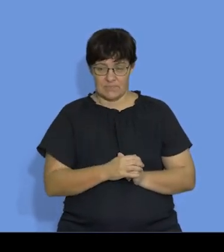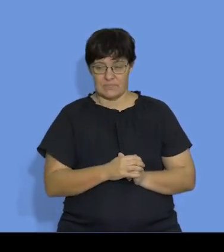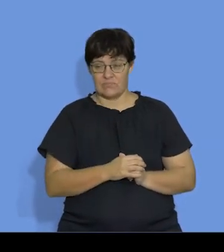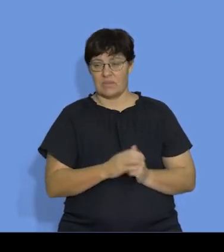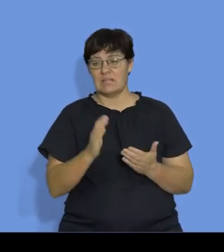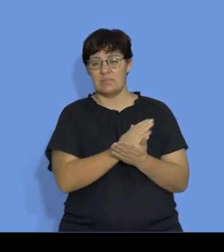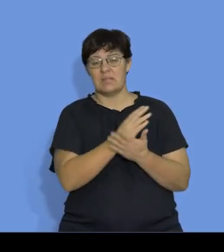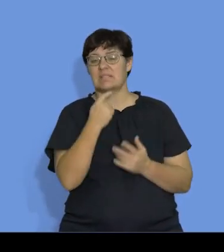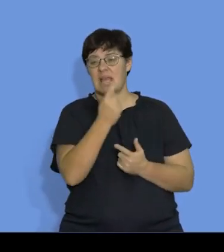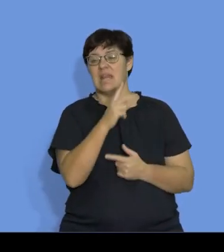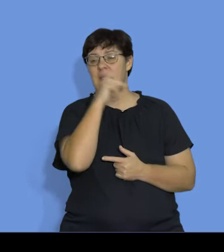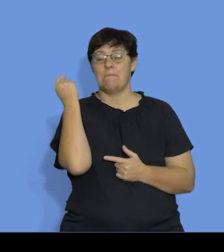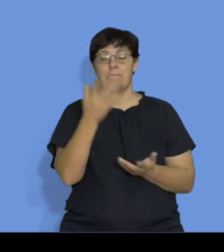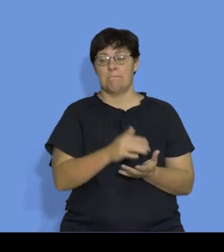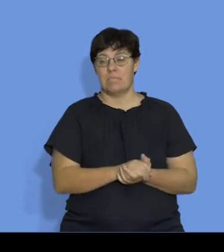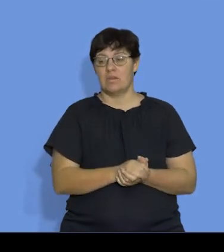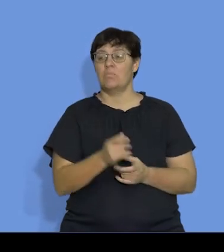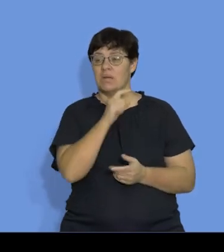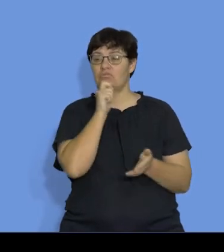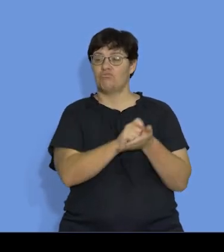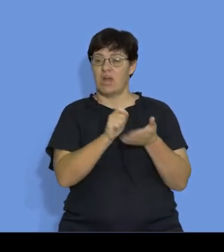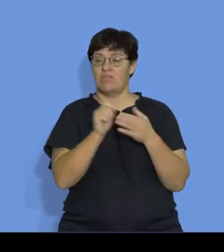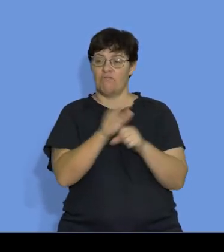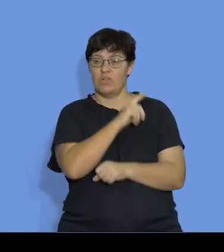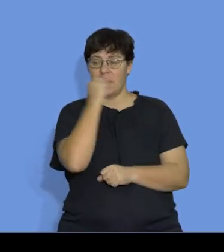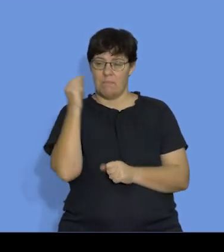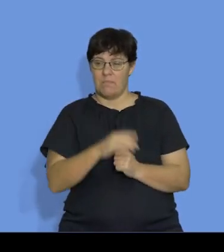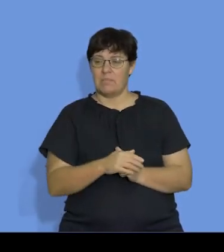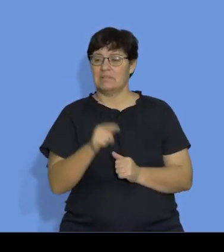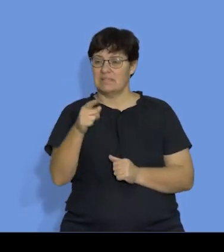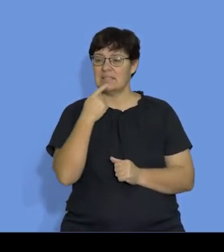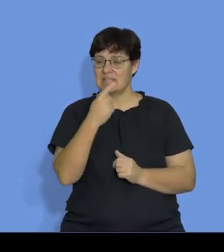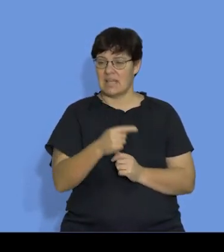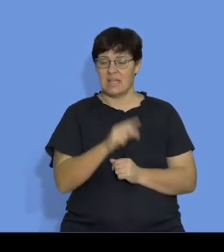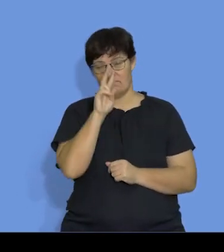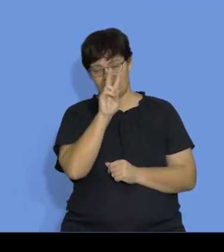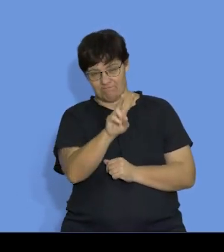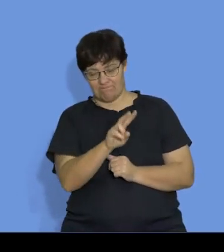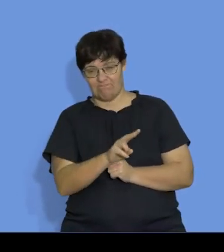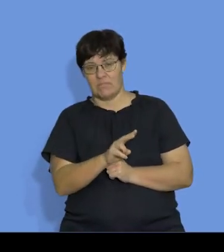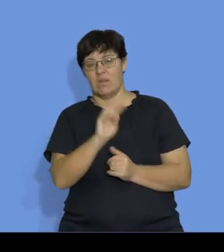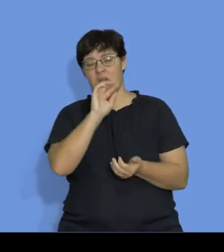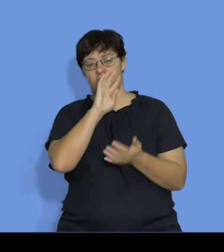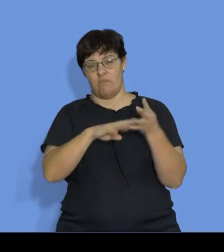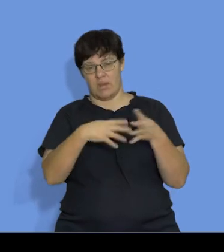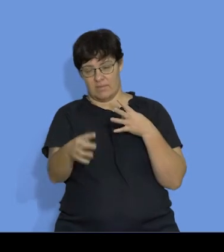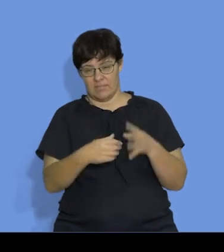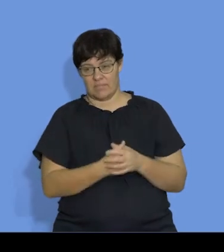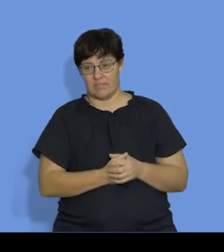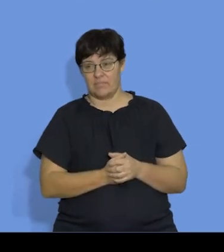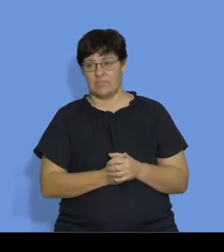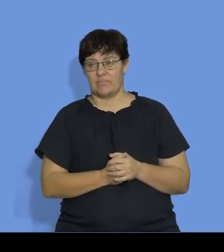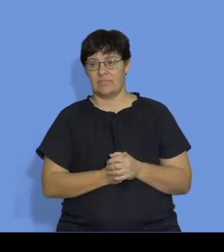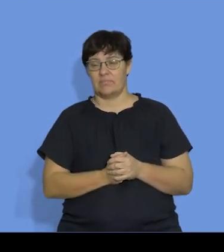say the name. If it says the name, then you have to write the full chemical name. But in this case, we're looking at the formula, right?